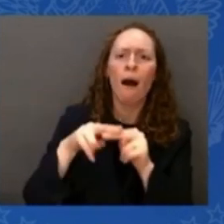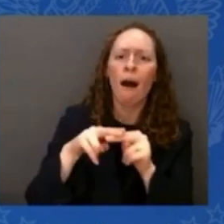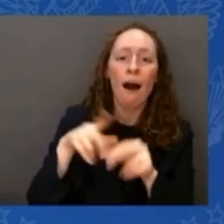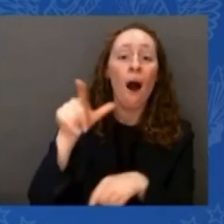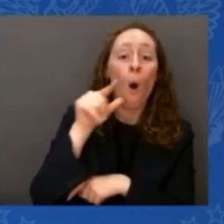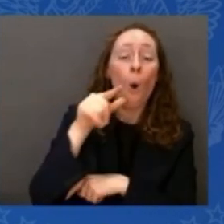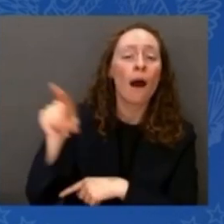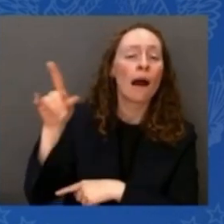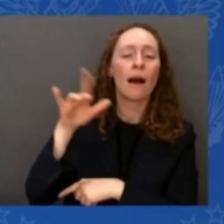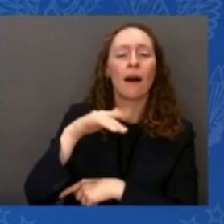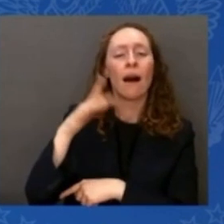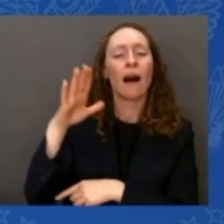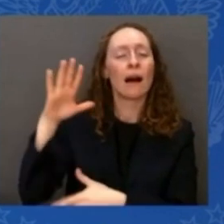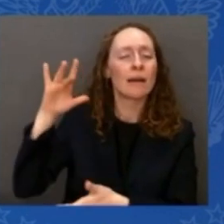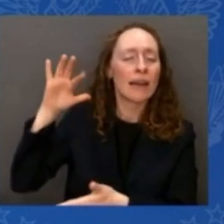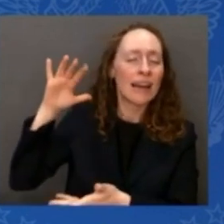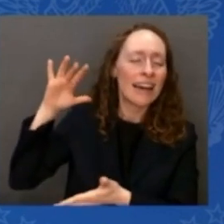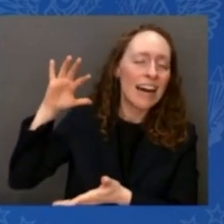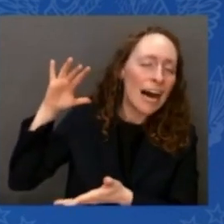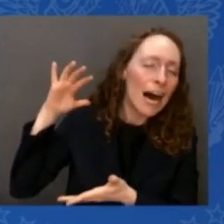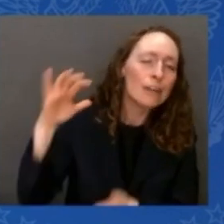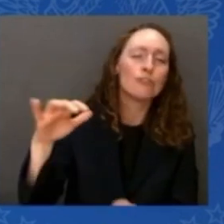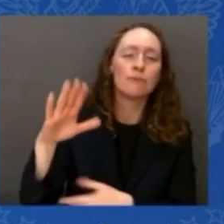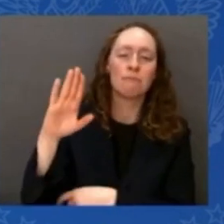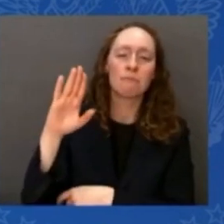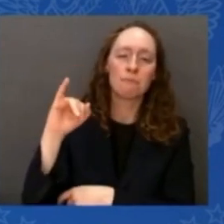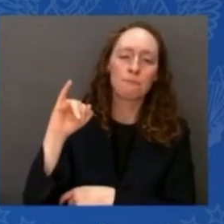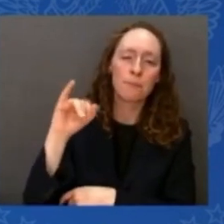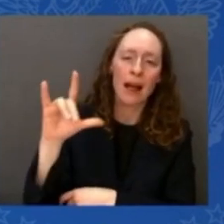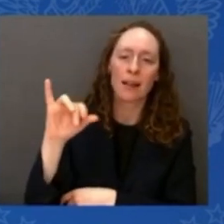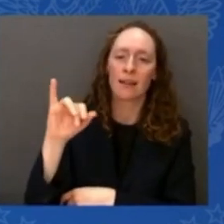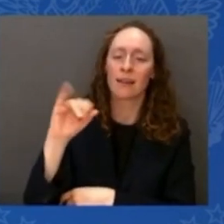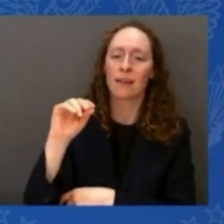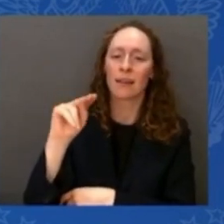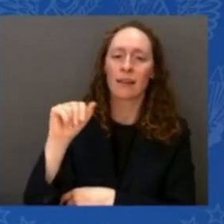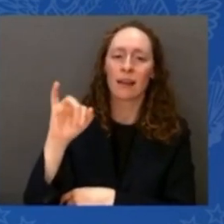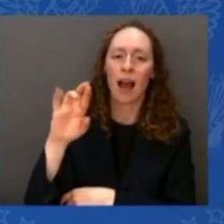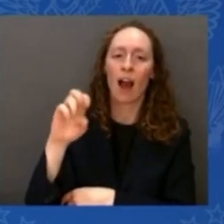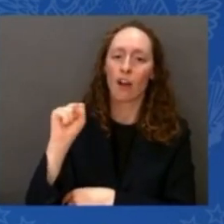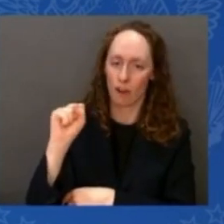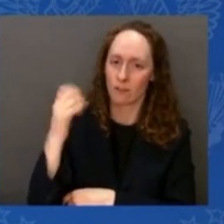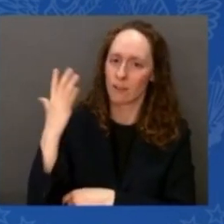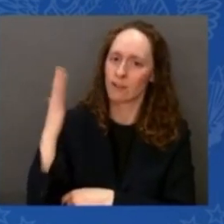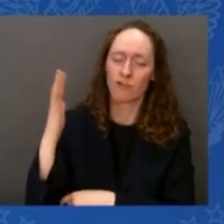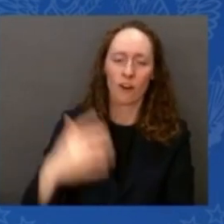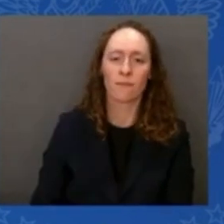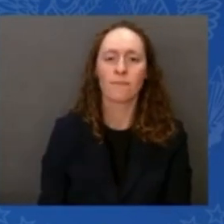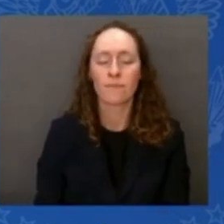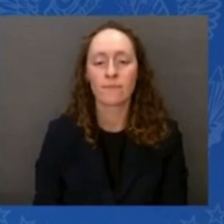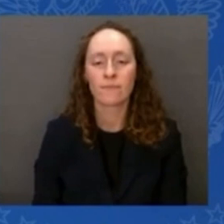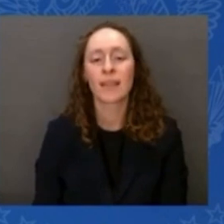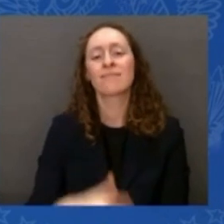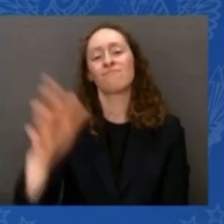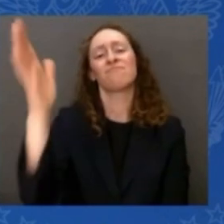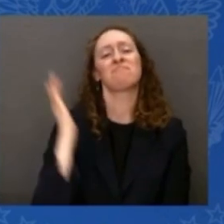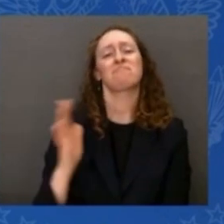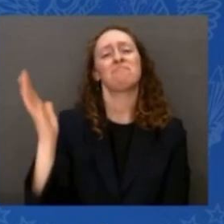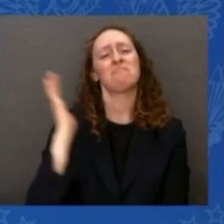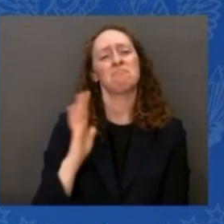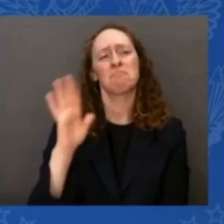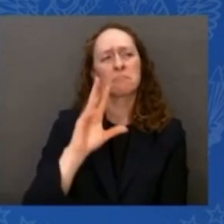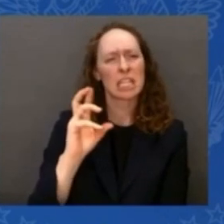Not a joke. The idea that a billionaire, we used to have 600 or so in the United States of America, now there's